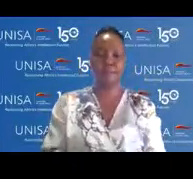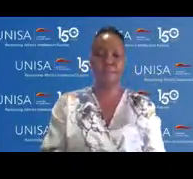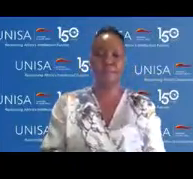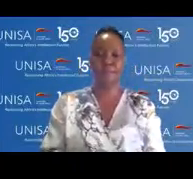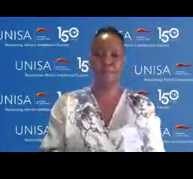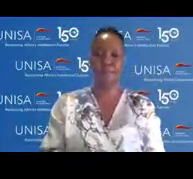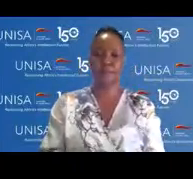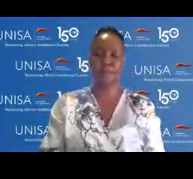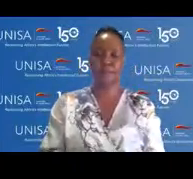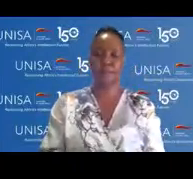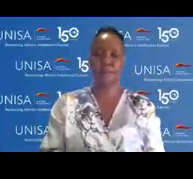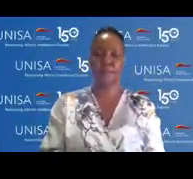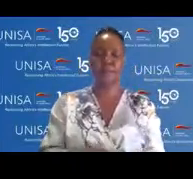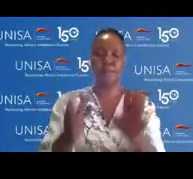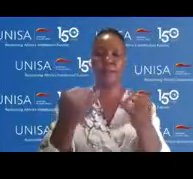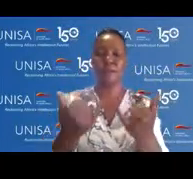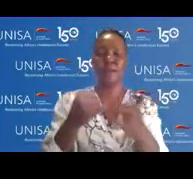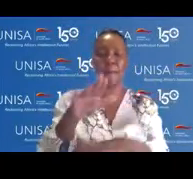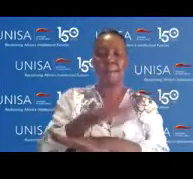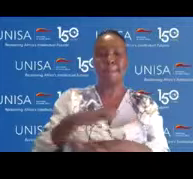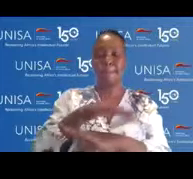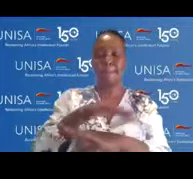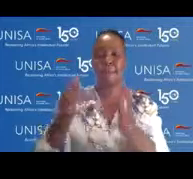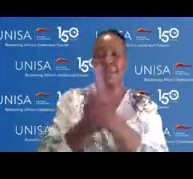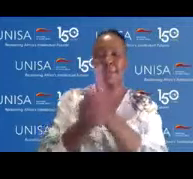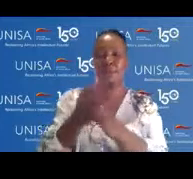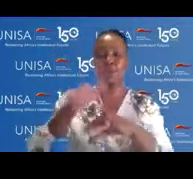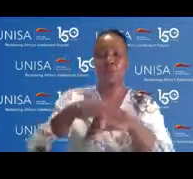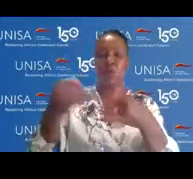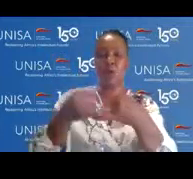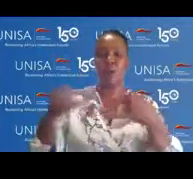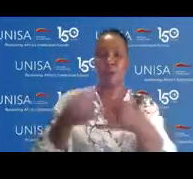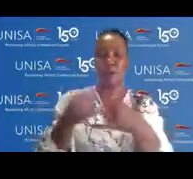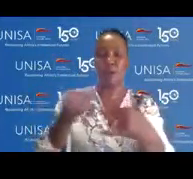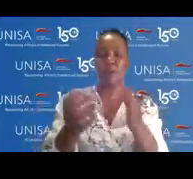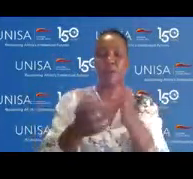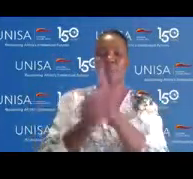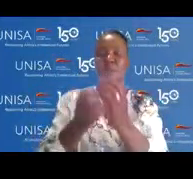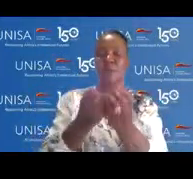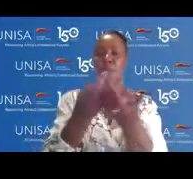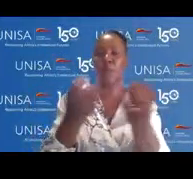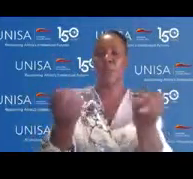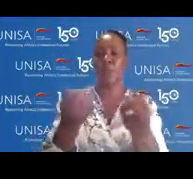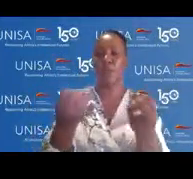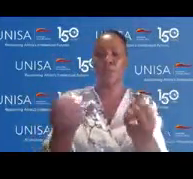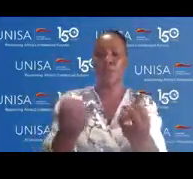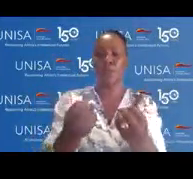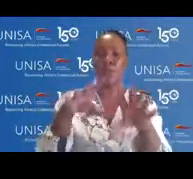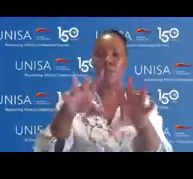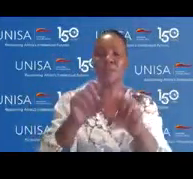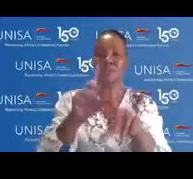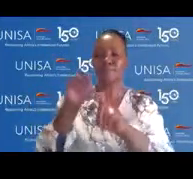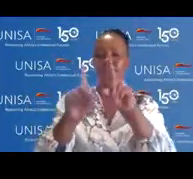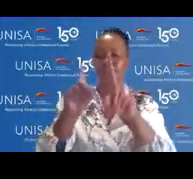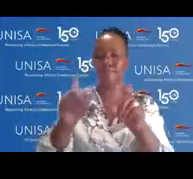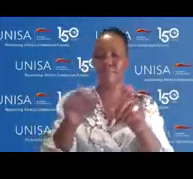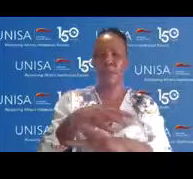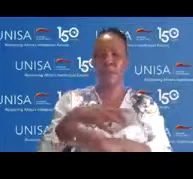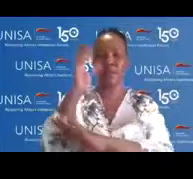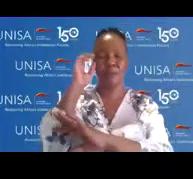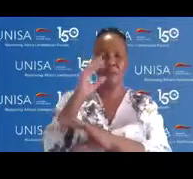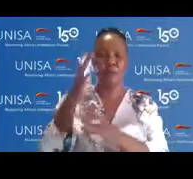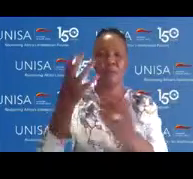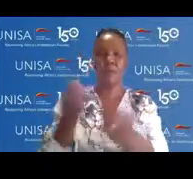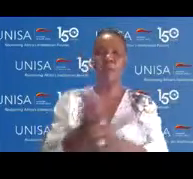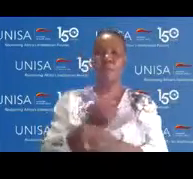Now, this basic skills for online exams, I saw a lot of exam questions. Remember, at 12 o'clock, we do have a blast session, but the